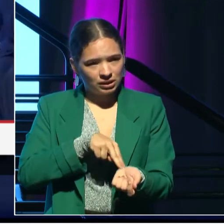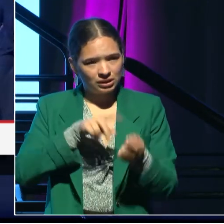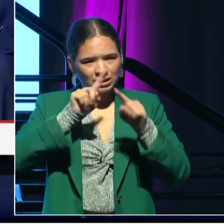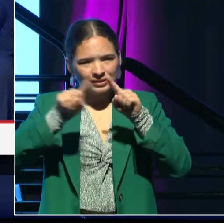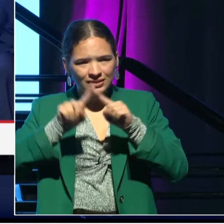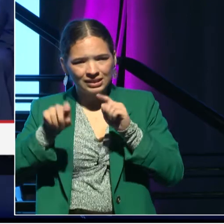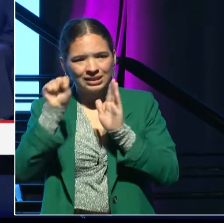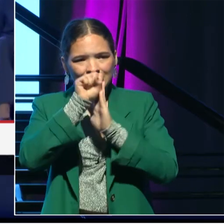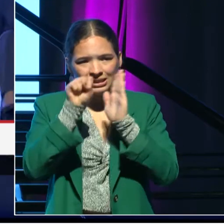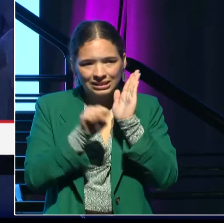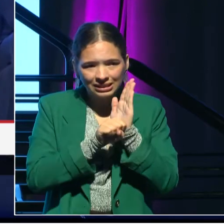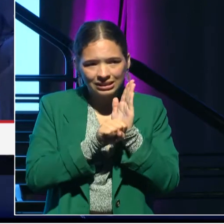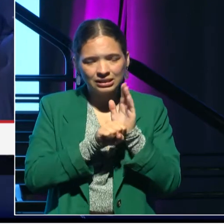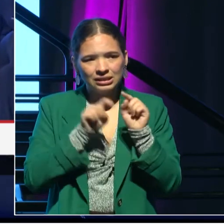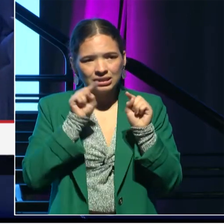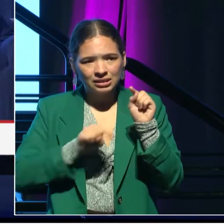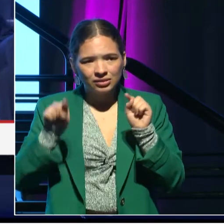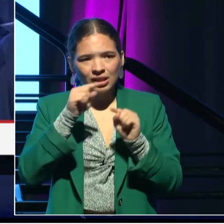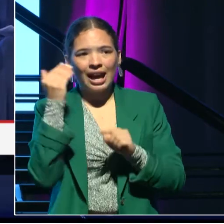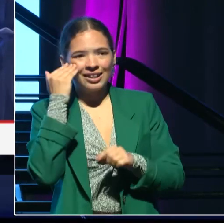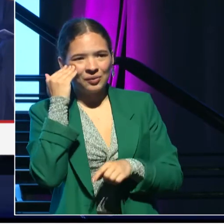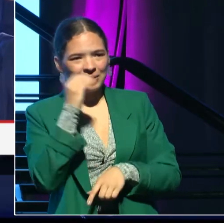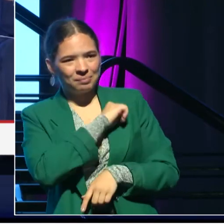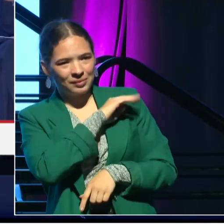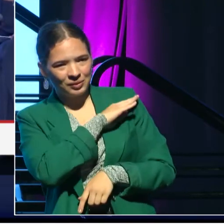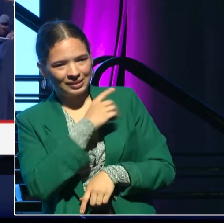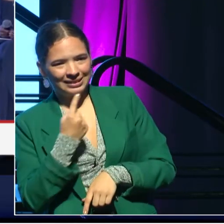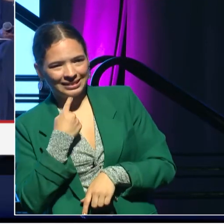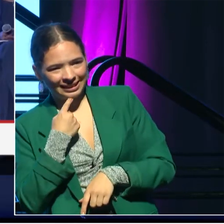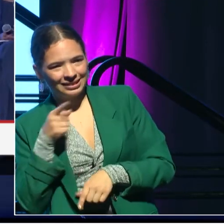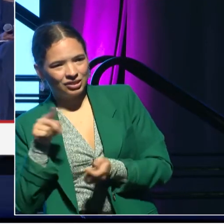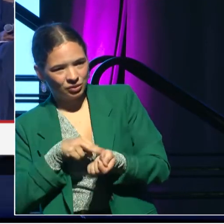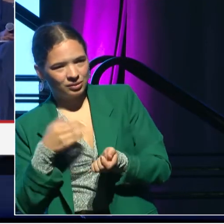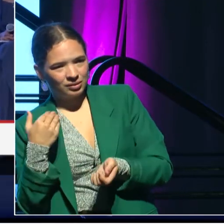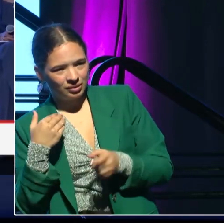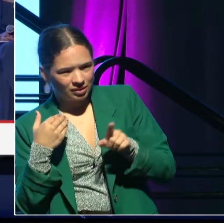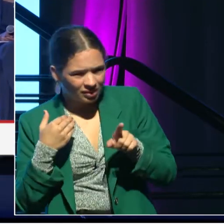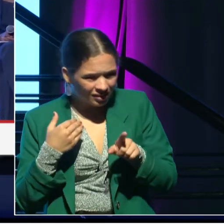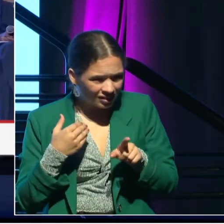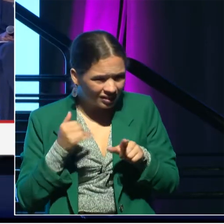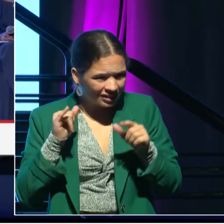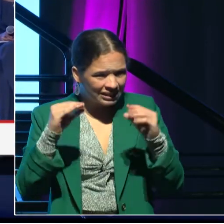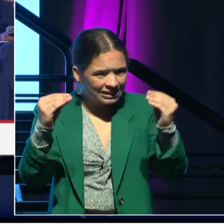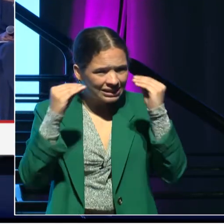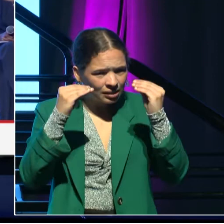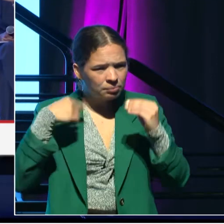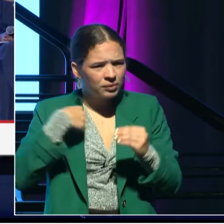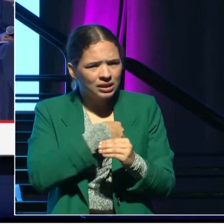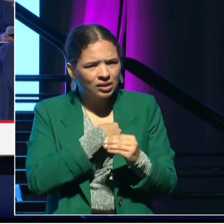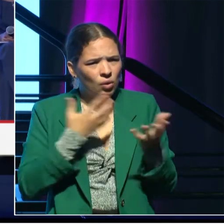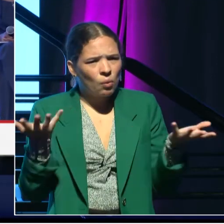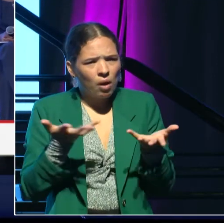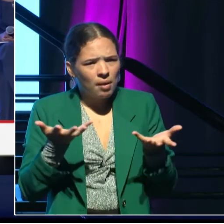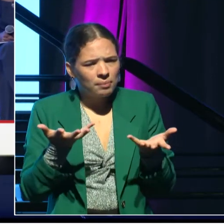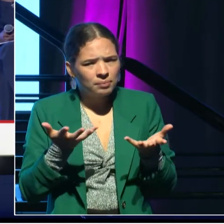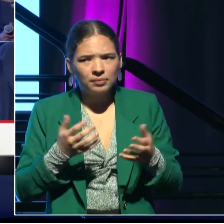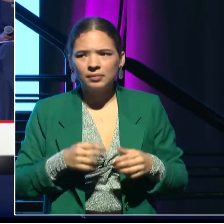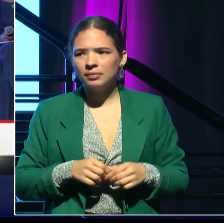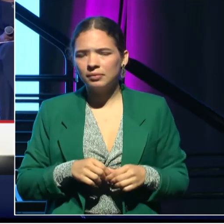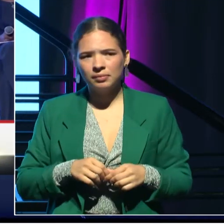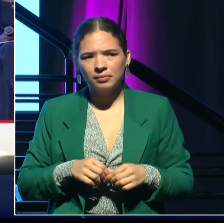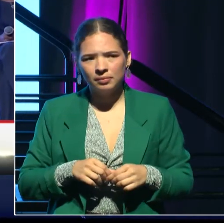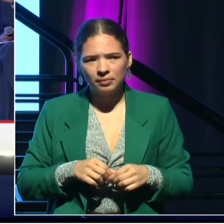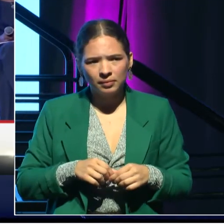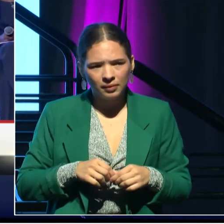issue? And we heard the mayor say her mother is a nurse. What can you all teach us and what should we be focusing on? Yes, I am a very proud registered nurse. I'm a public